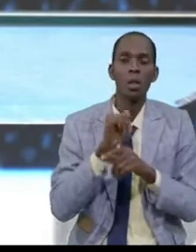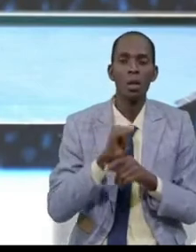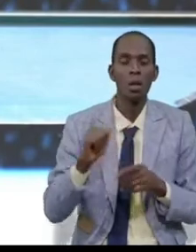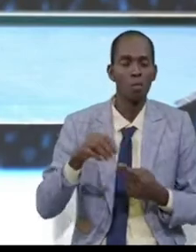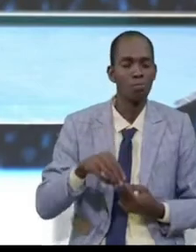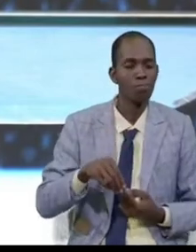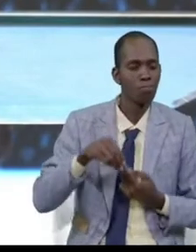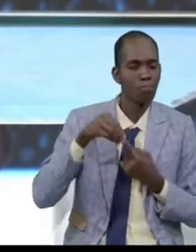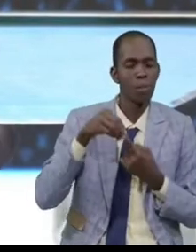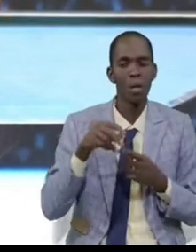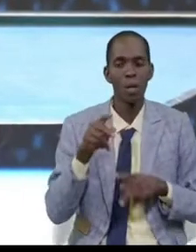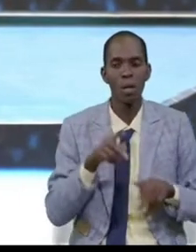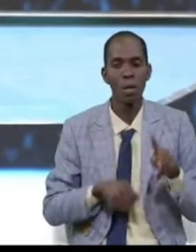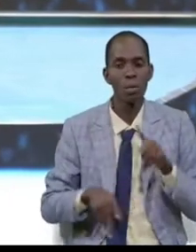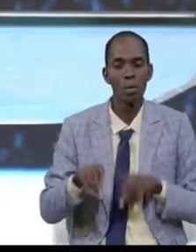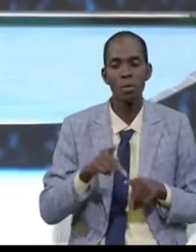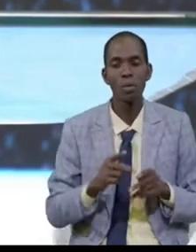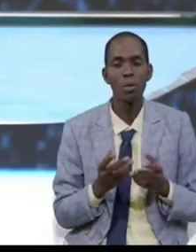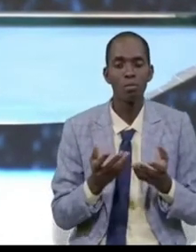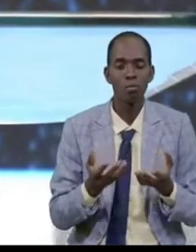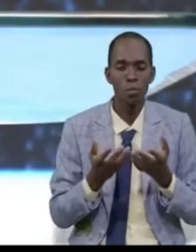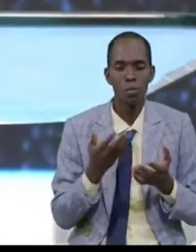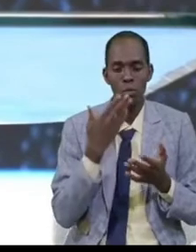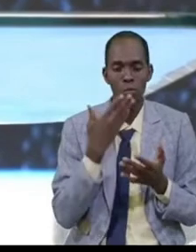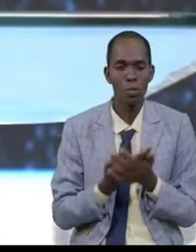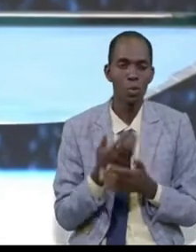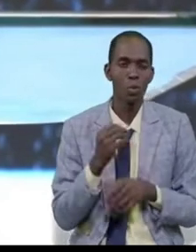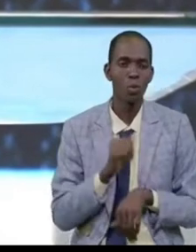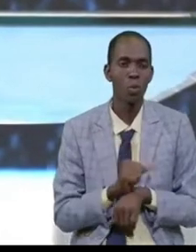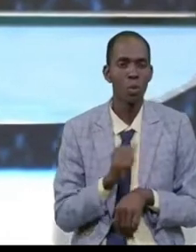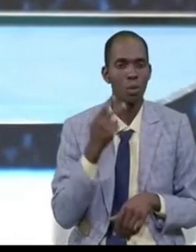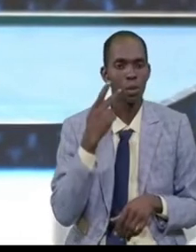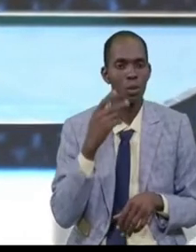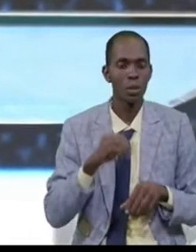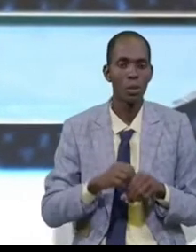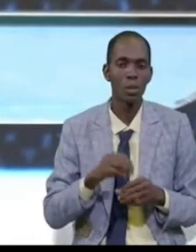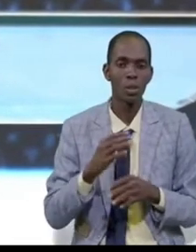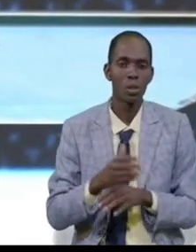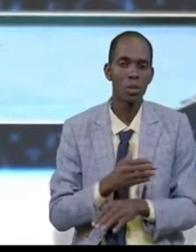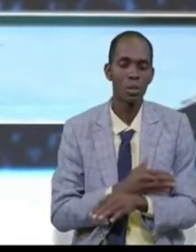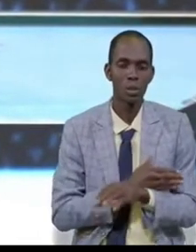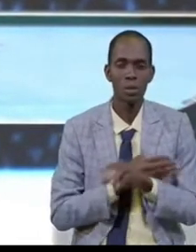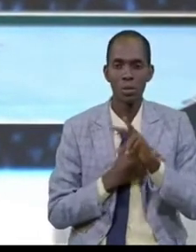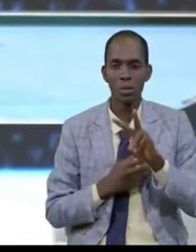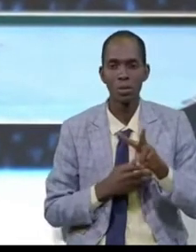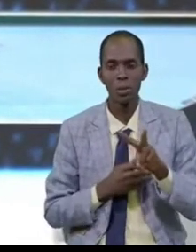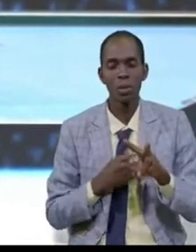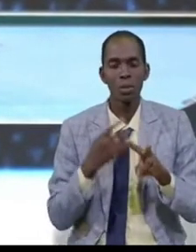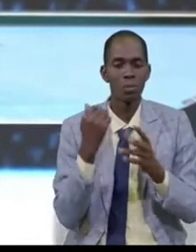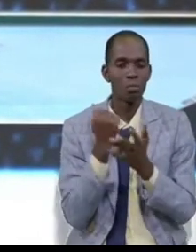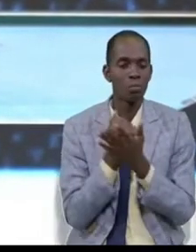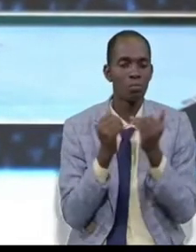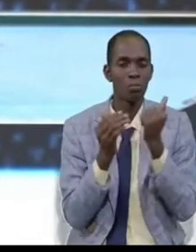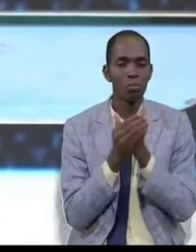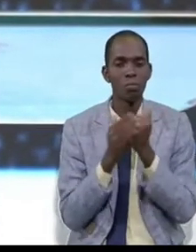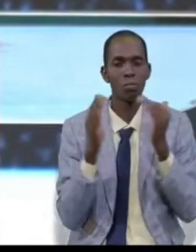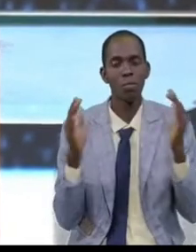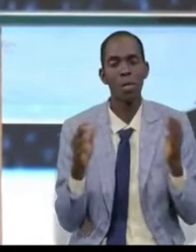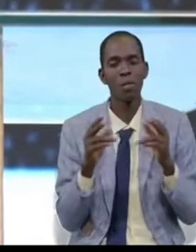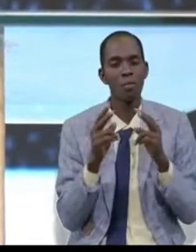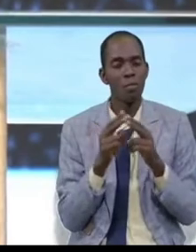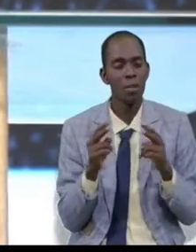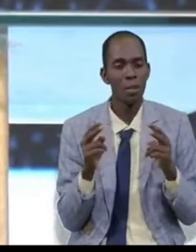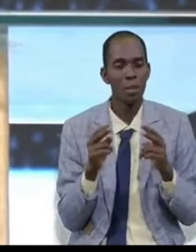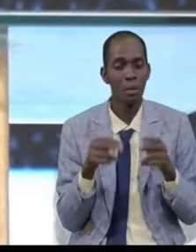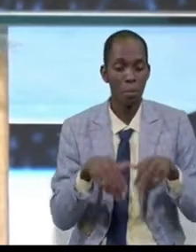people, zealous of good works. Let's come to number two here, and it's crucified,